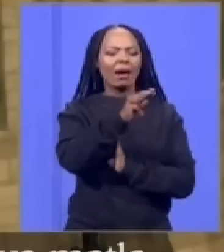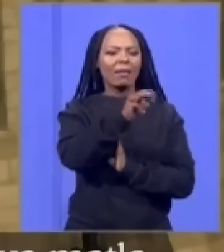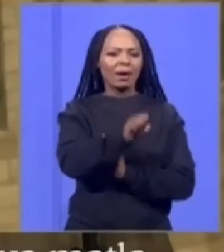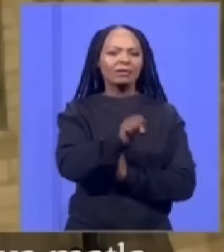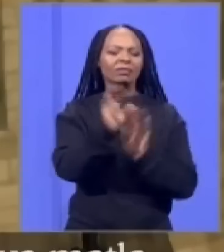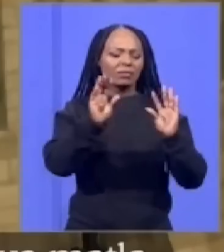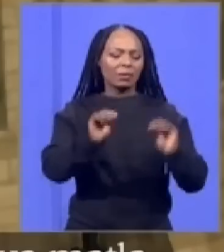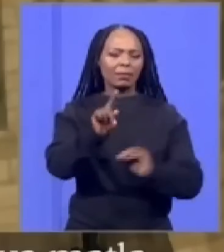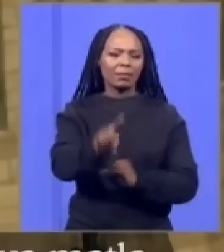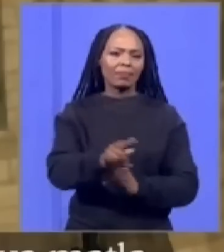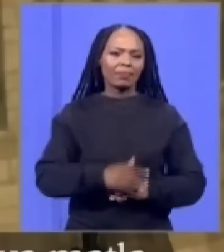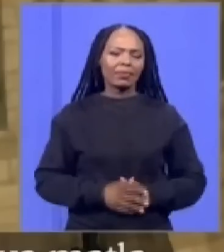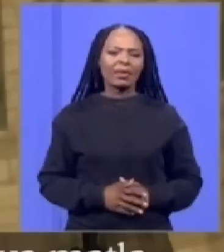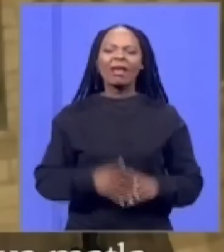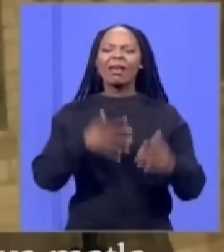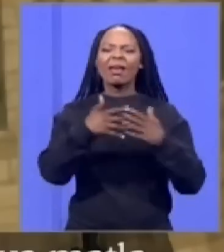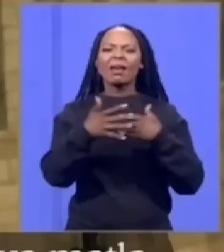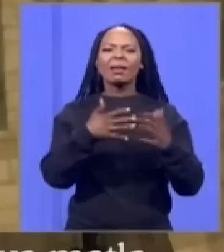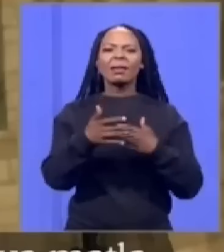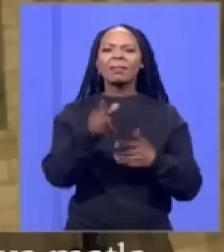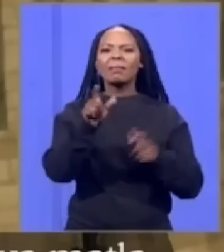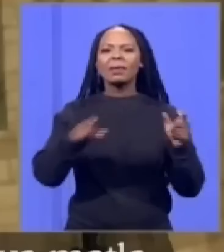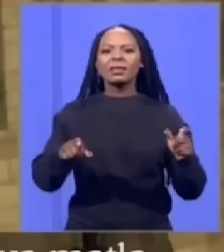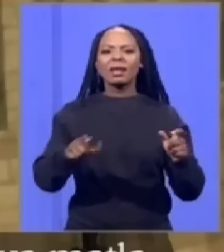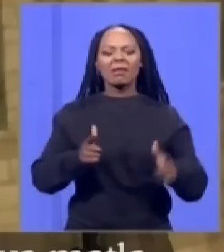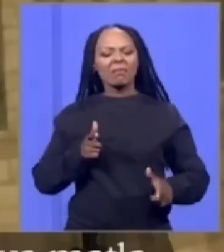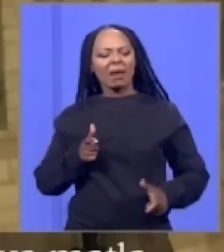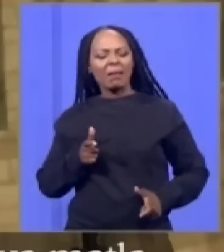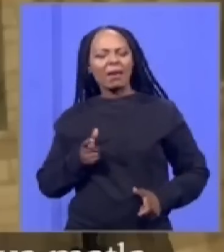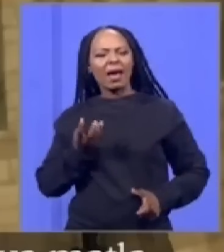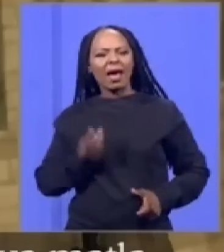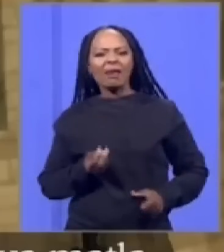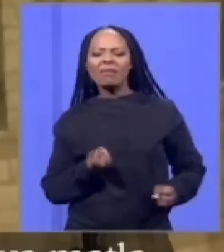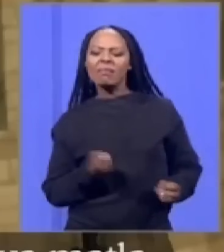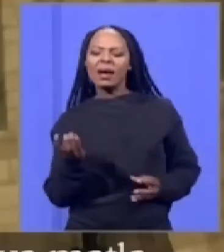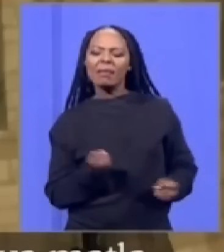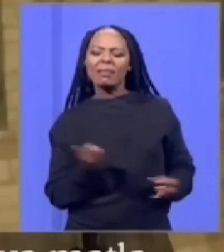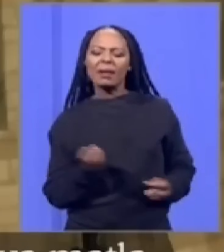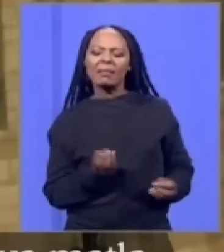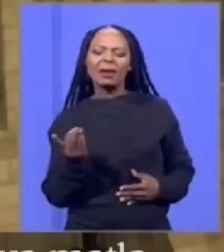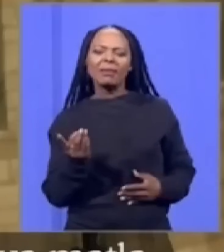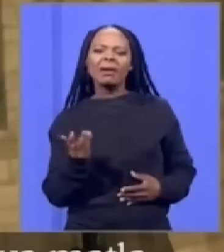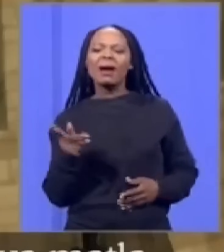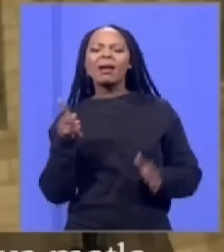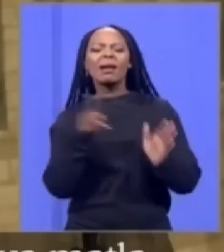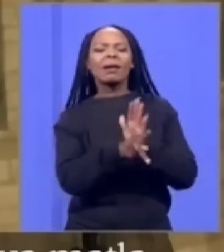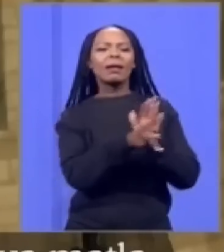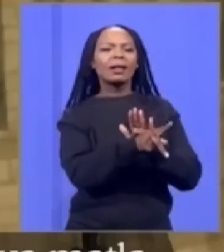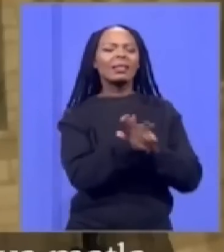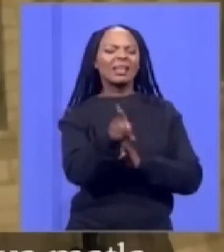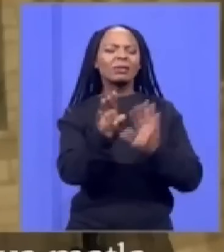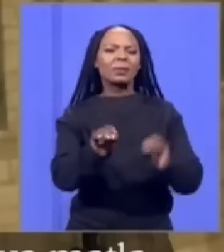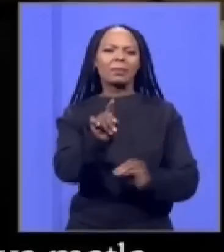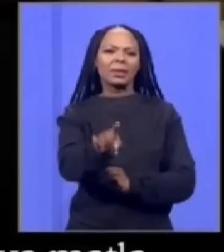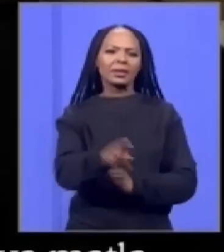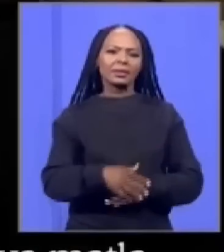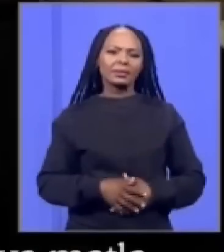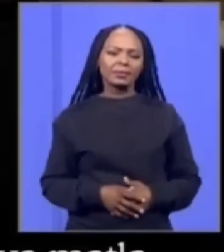And anyone else supplying weapons to those killing fields must stop to do